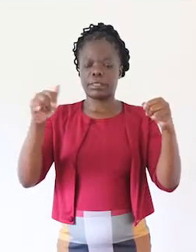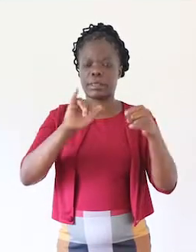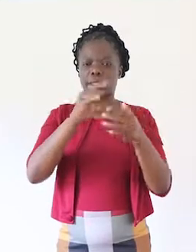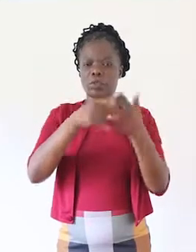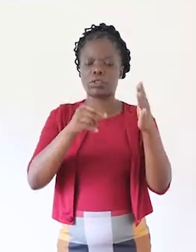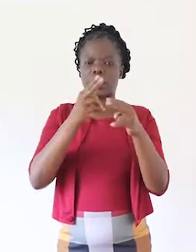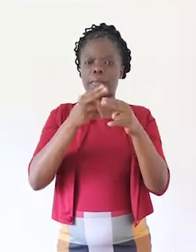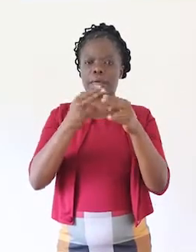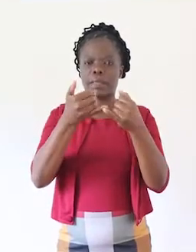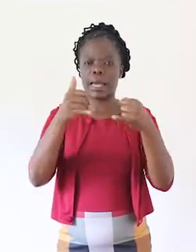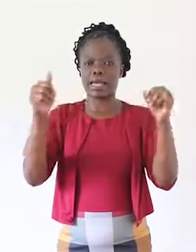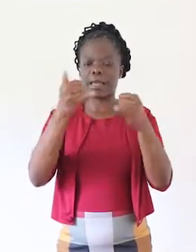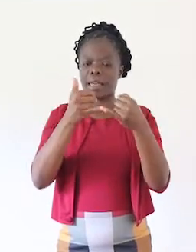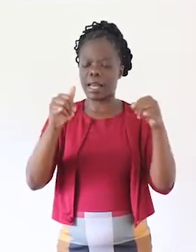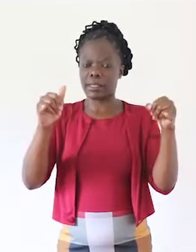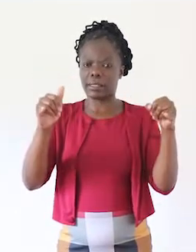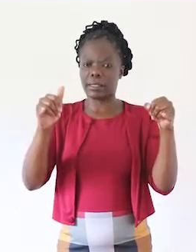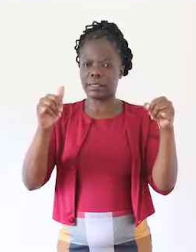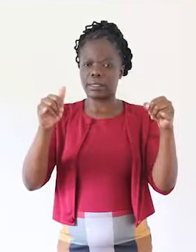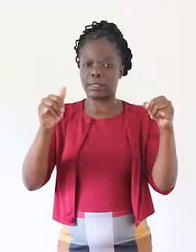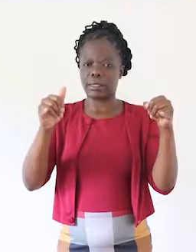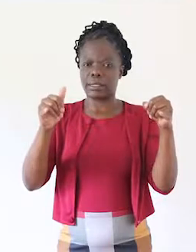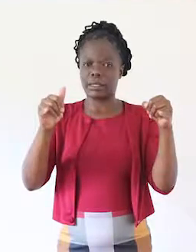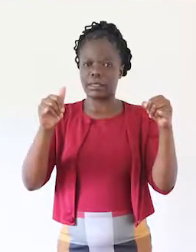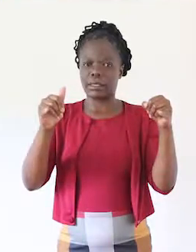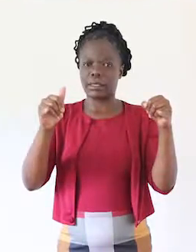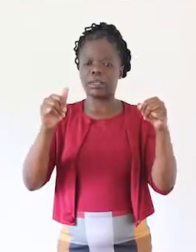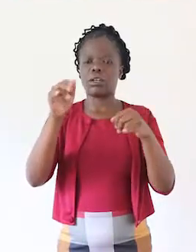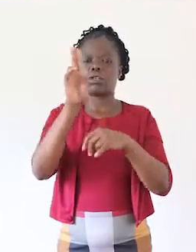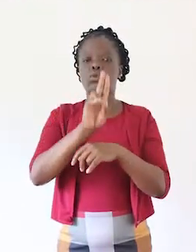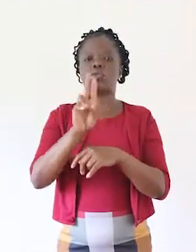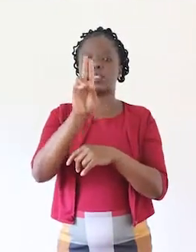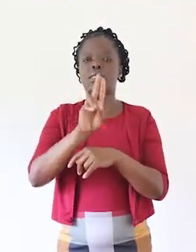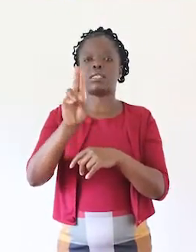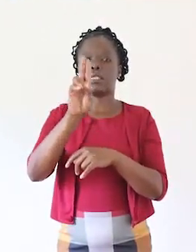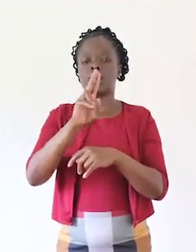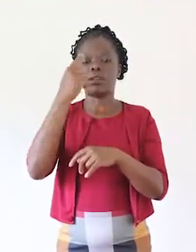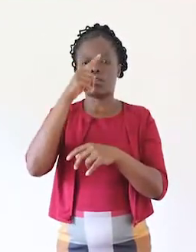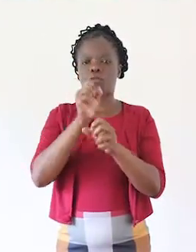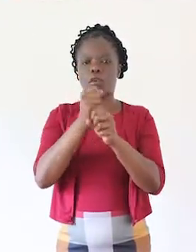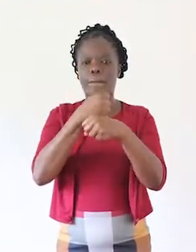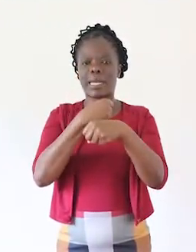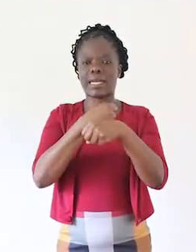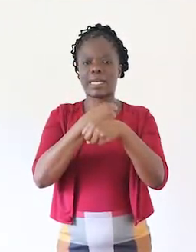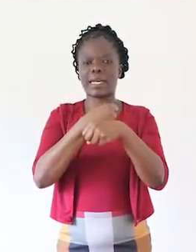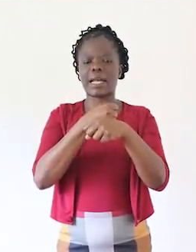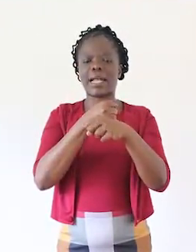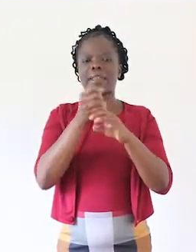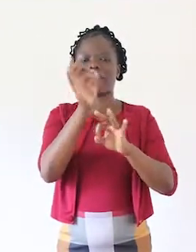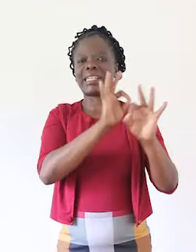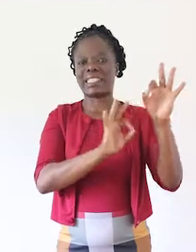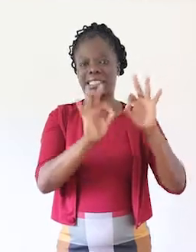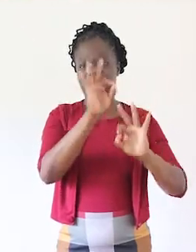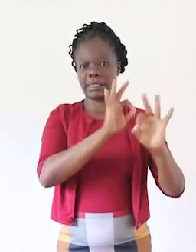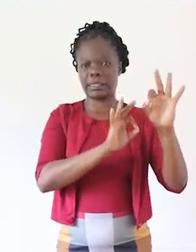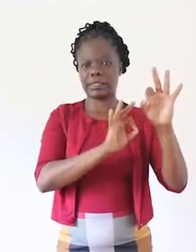This is what we call the yarn. And the yarn, this one, we just use it for making the pattern.